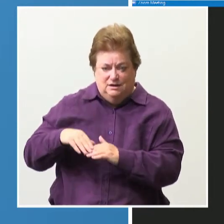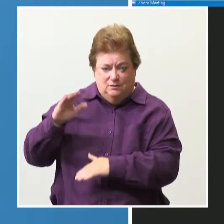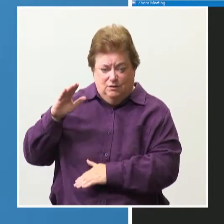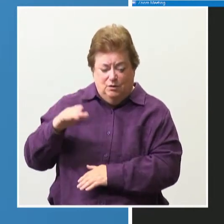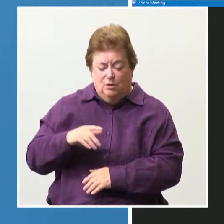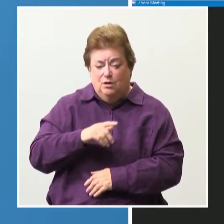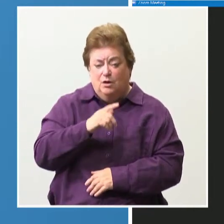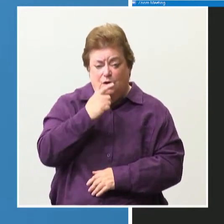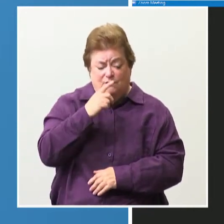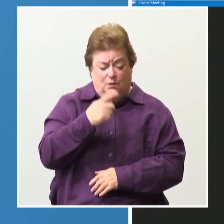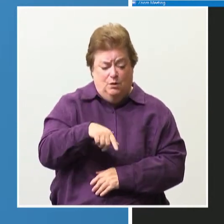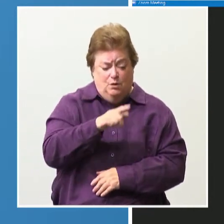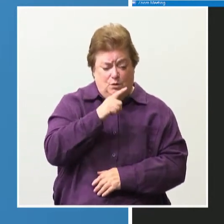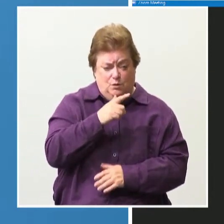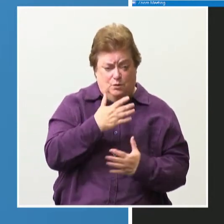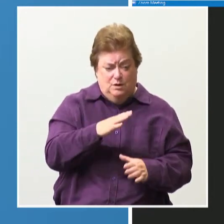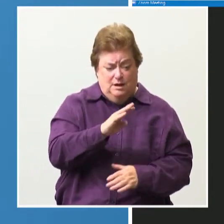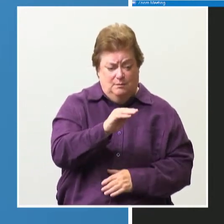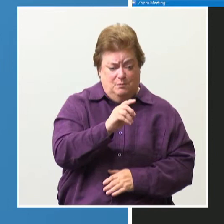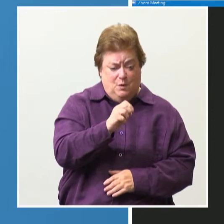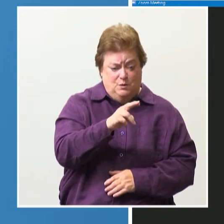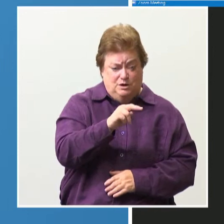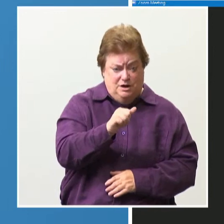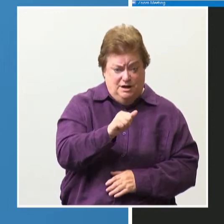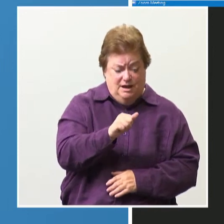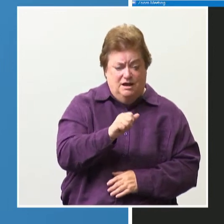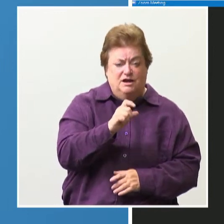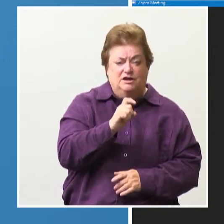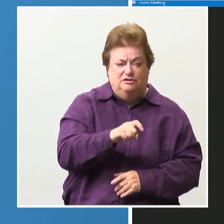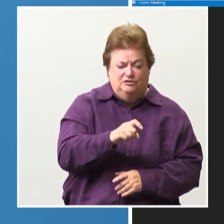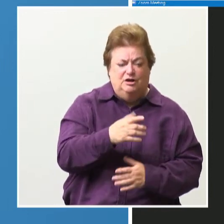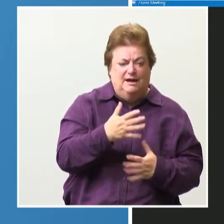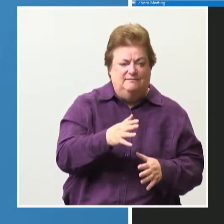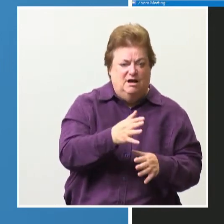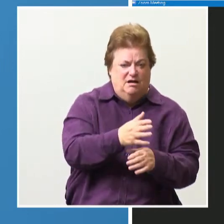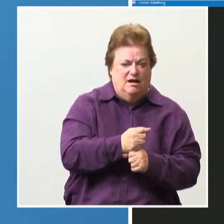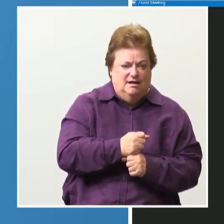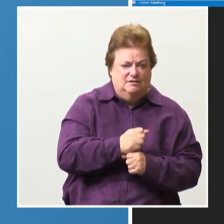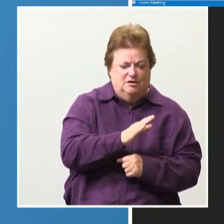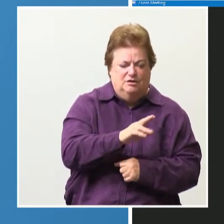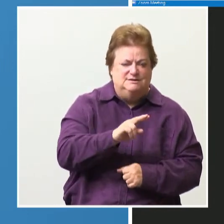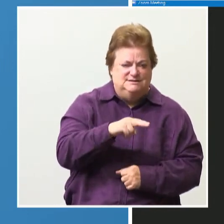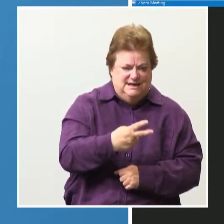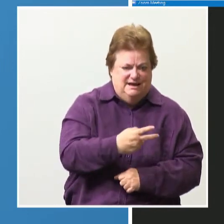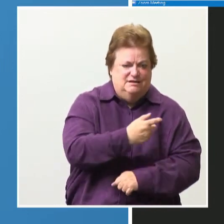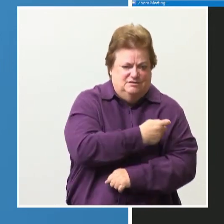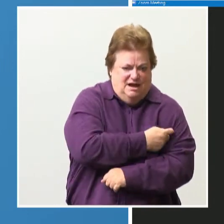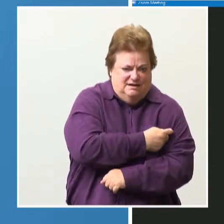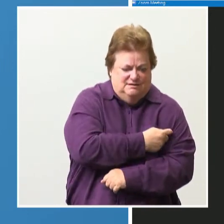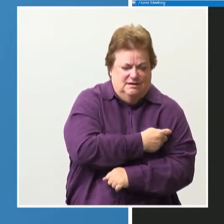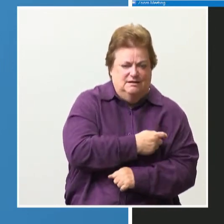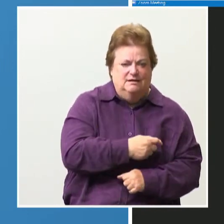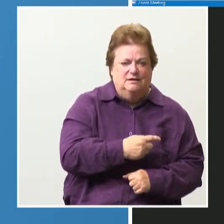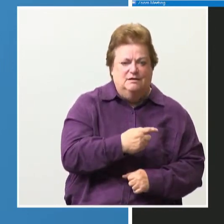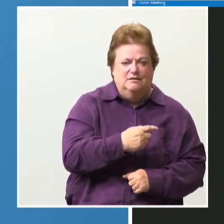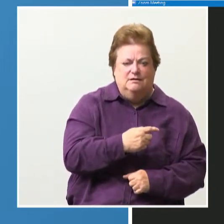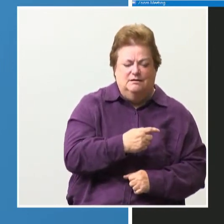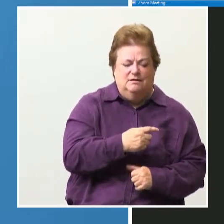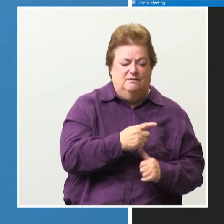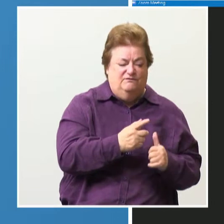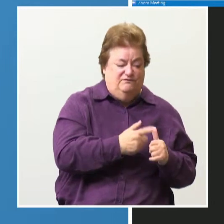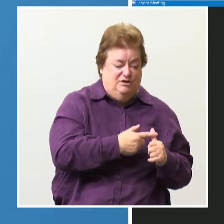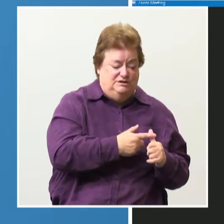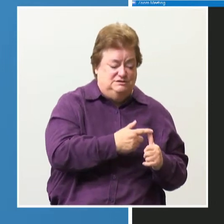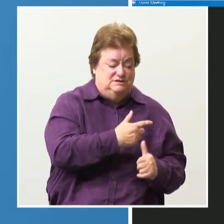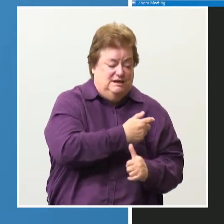who received the Moderna vaccine initially, they should have received their second dose 4 weeks after the initial